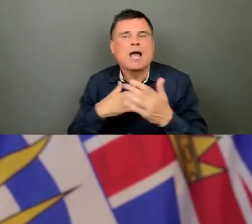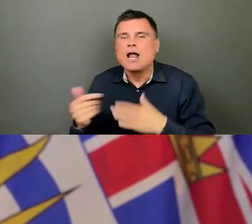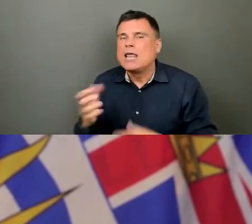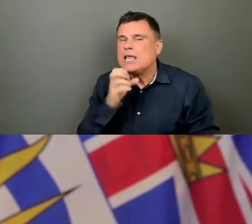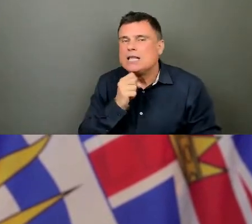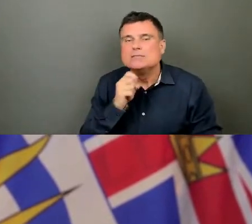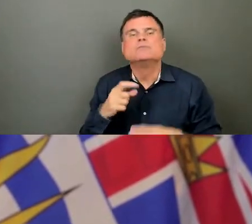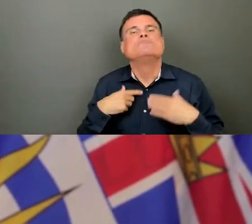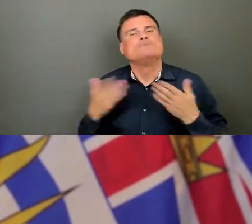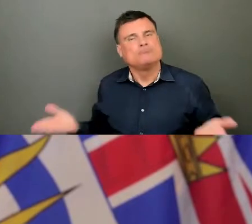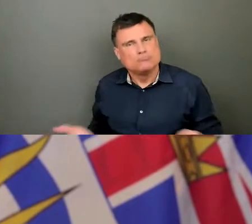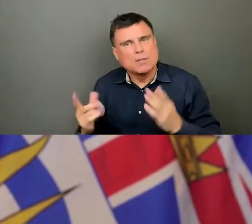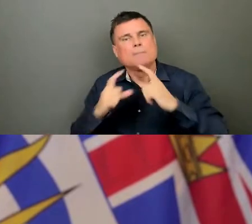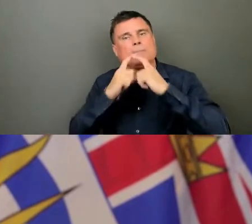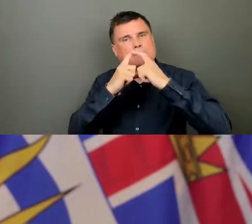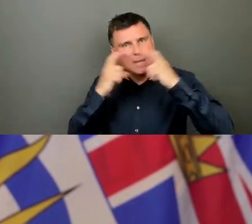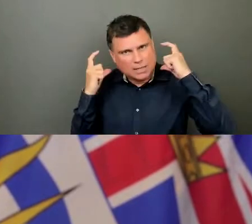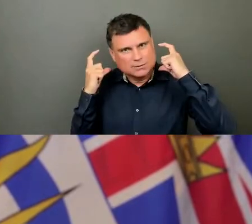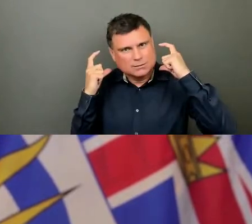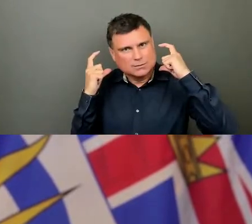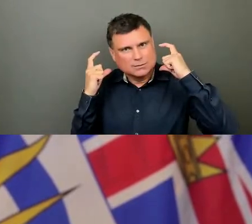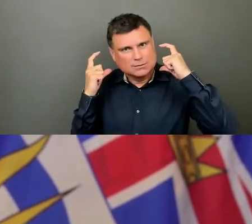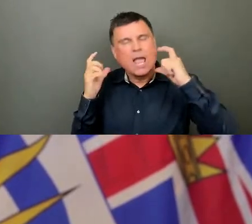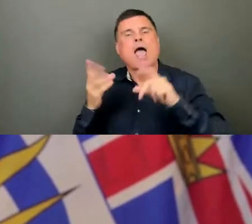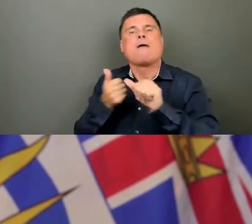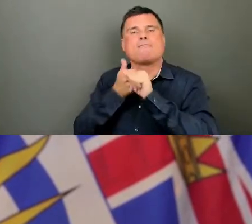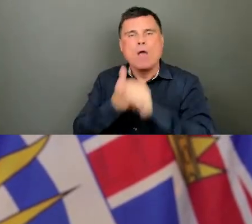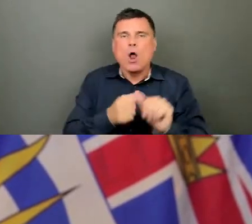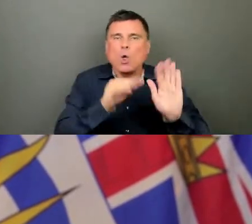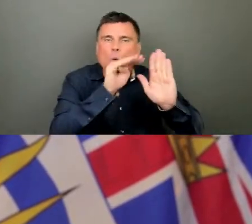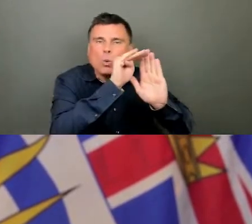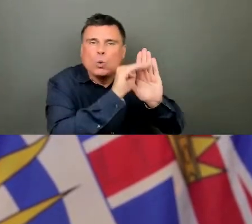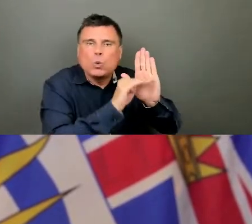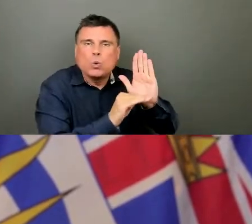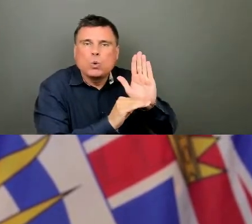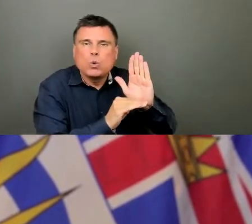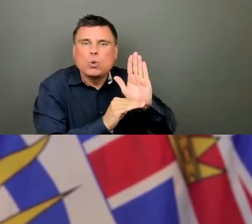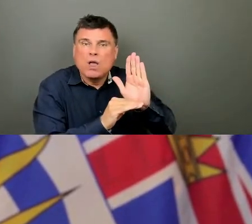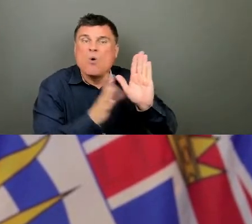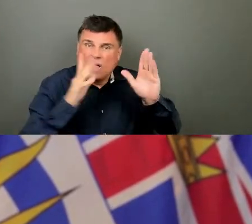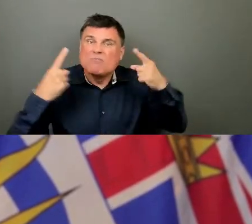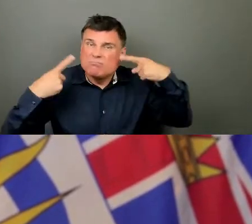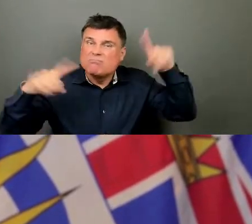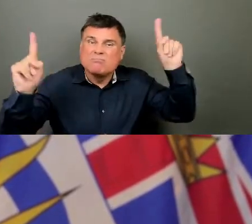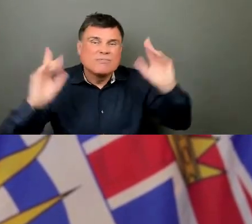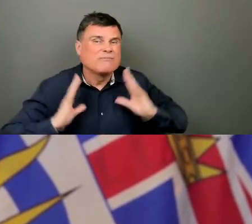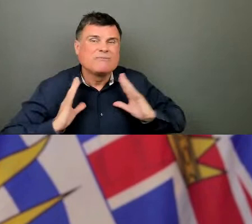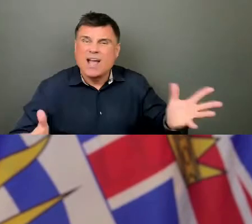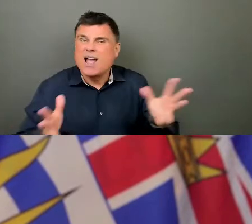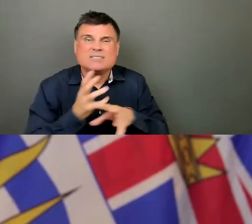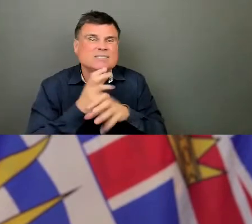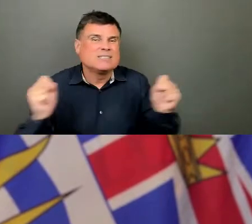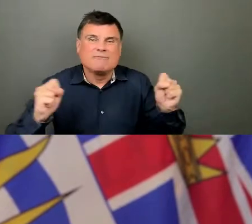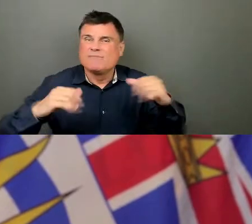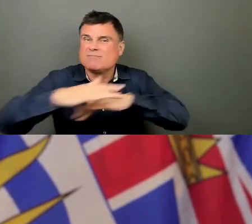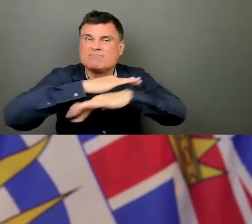setting, and to keep all of those measures in place that we know work. Lisa, do you have a follow-up?